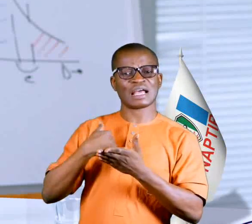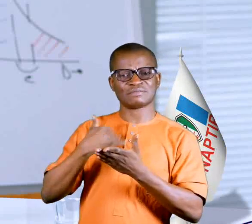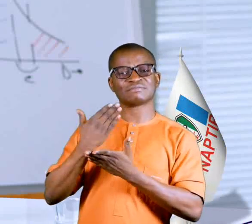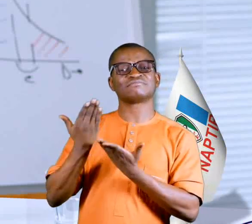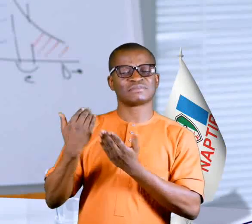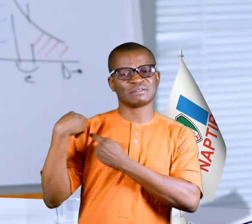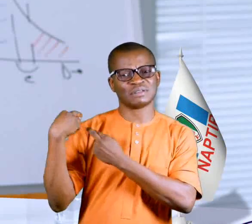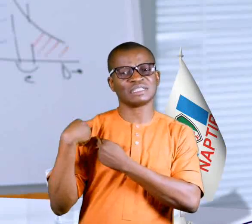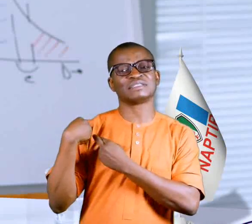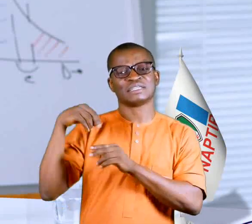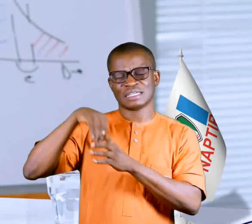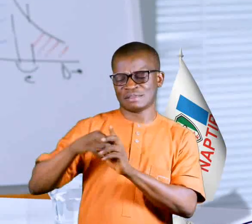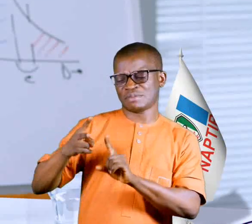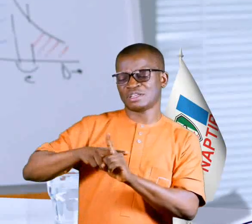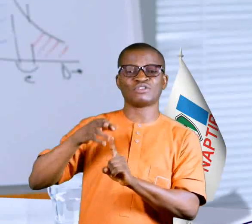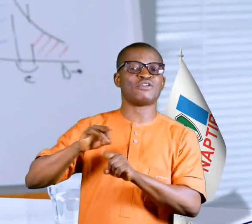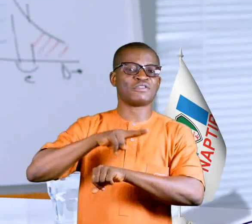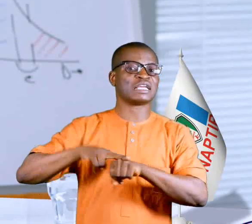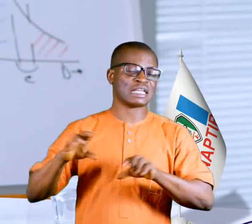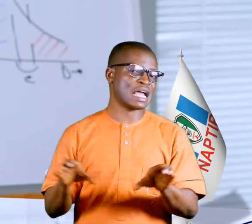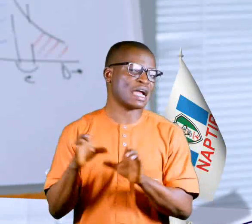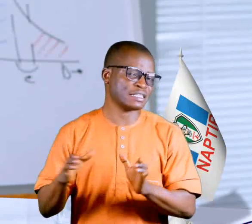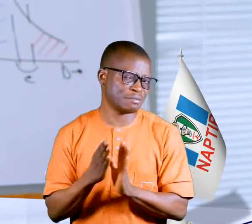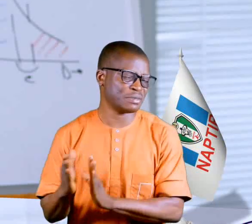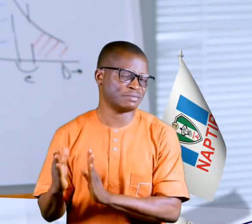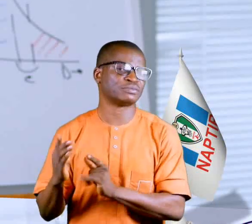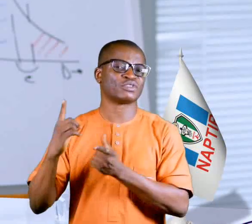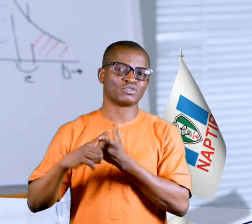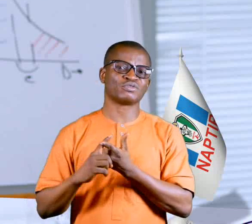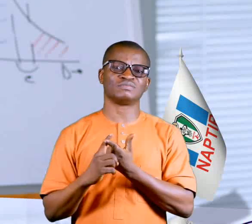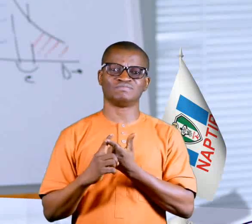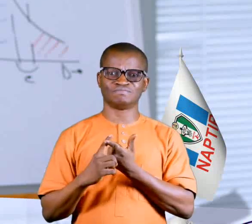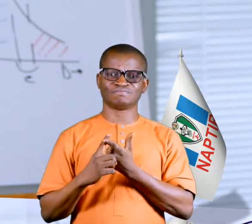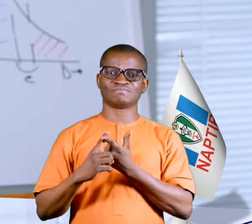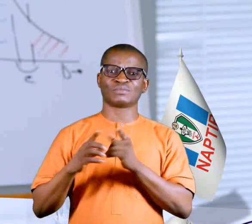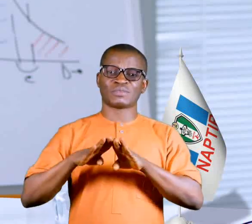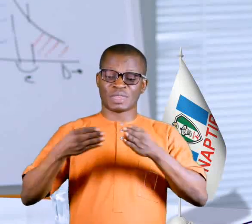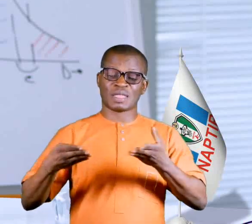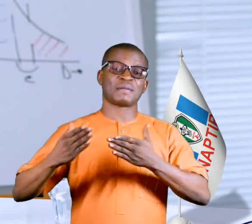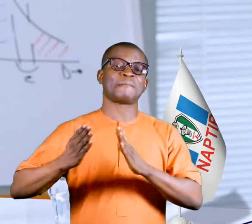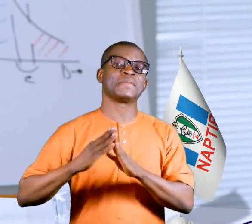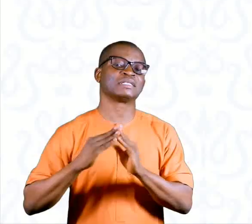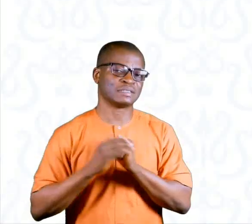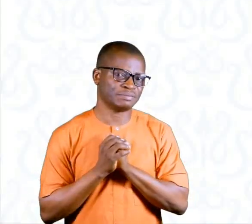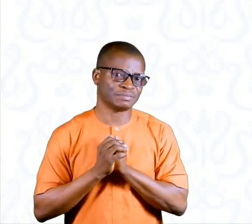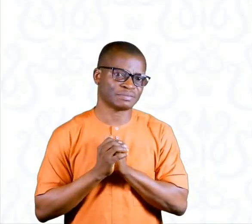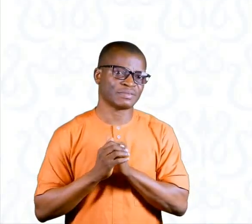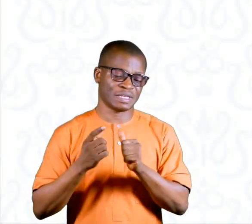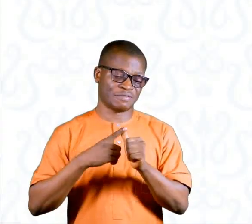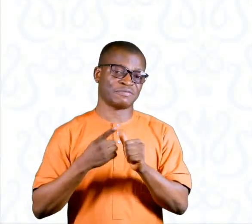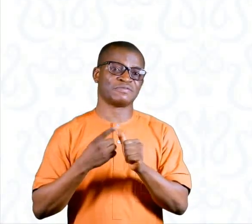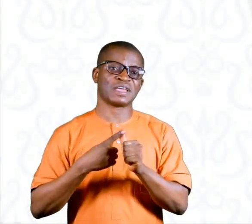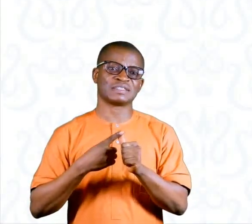have relevant roles to play in the implementation of the National Action Plan, to a dissemination workshop. The